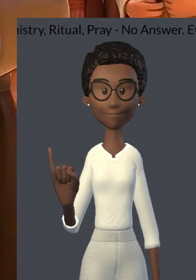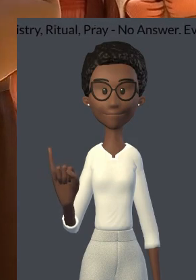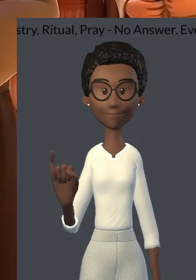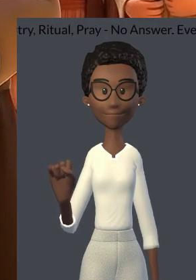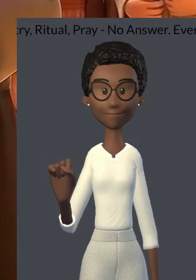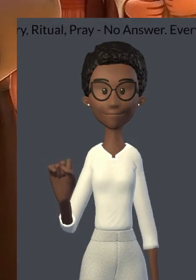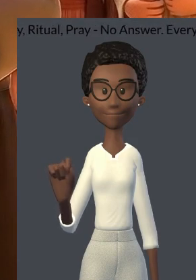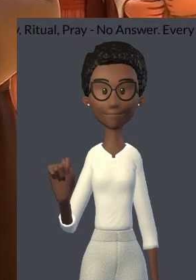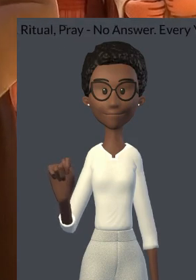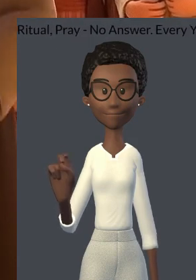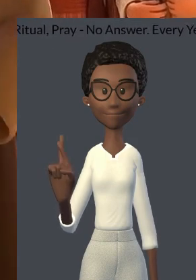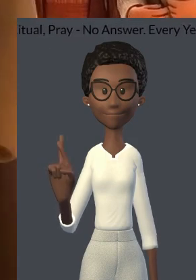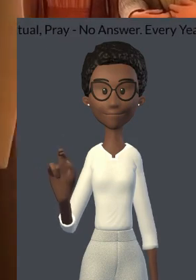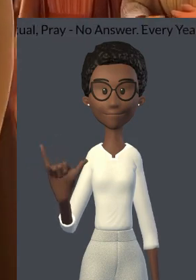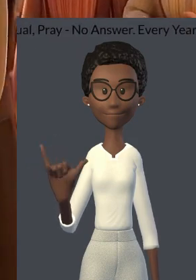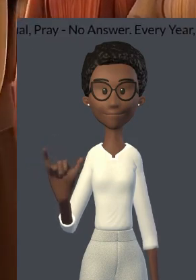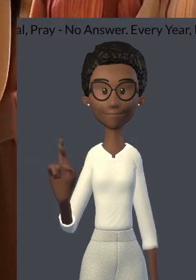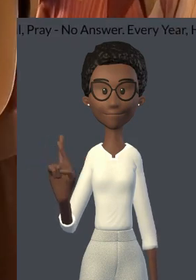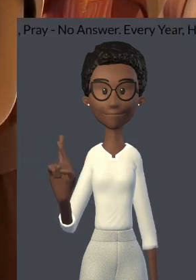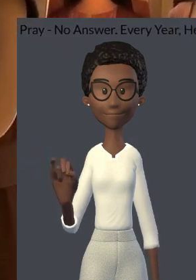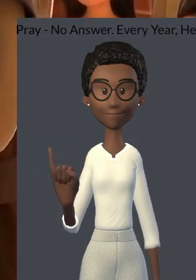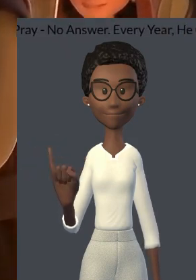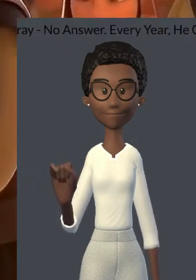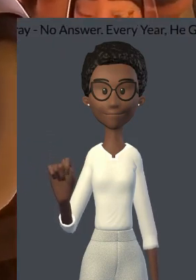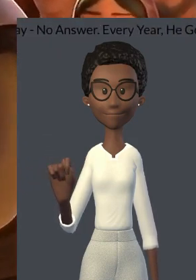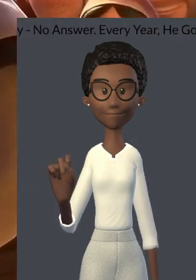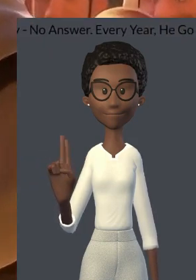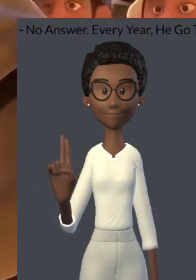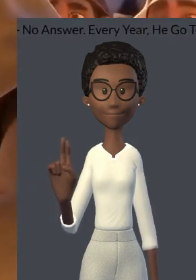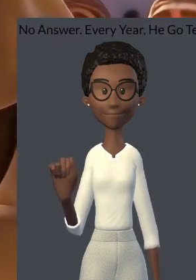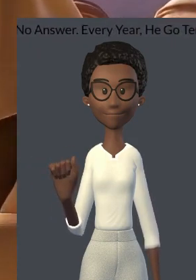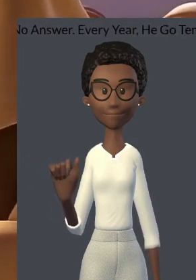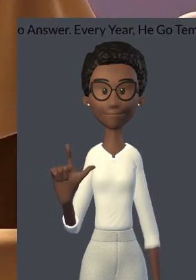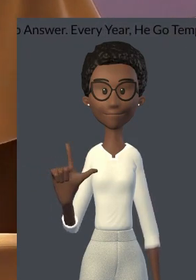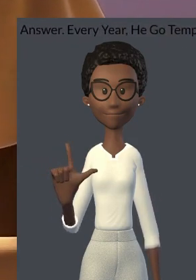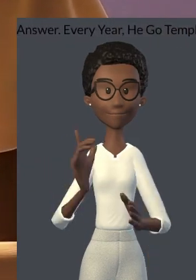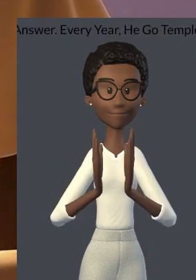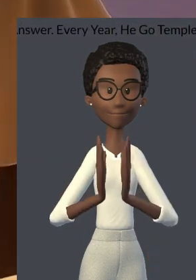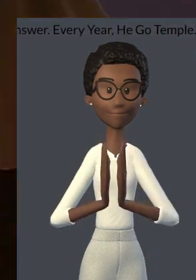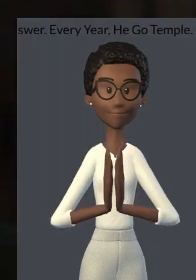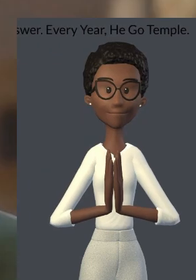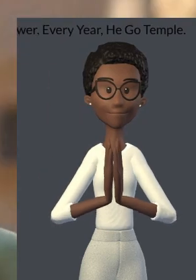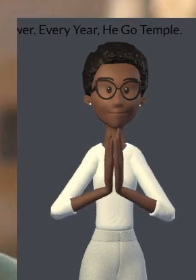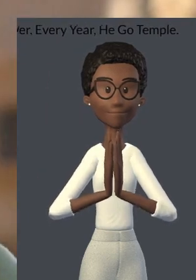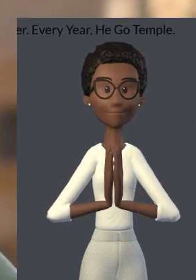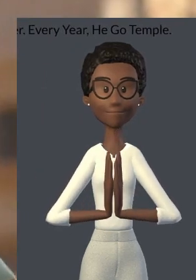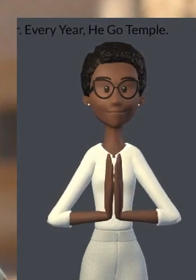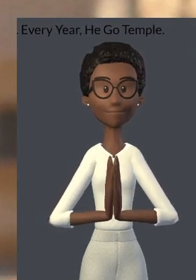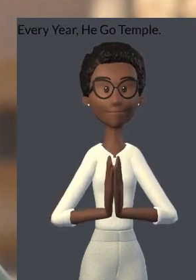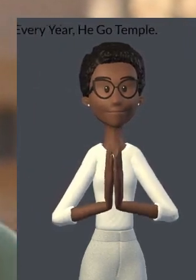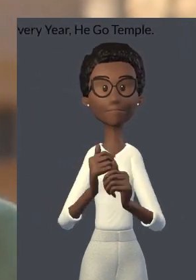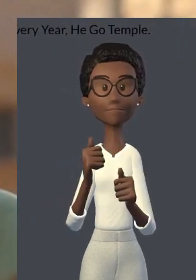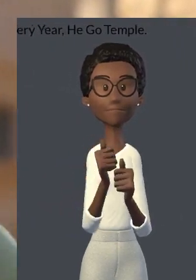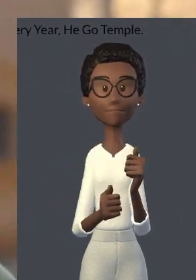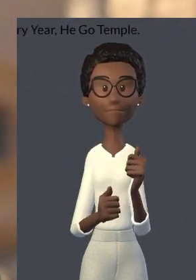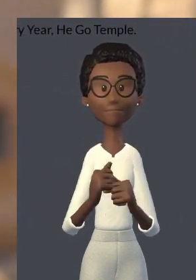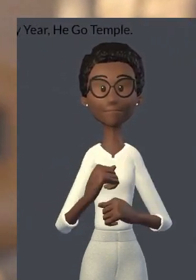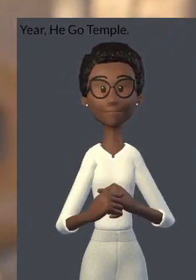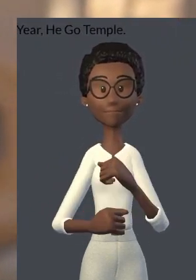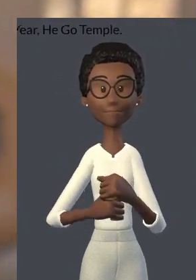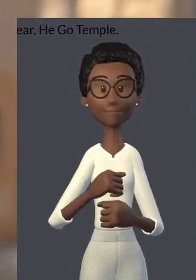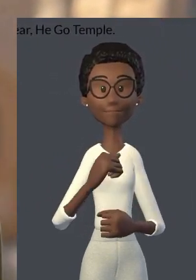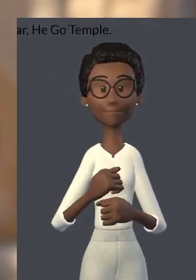spoke blessings into others' futures while his own heart stayed waiting. Elizabeth,